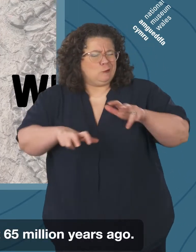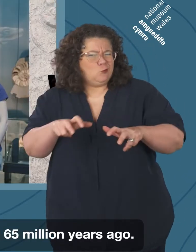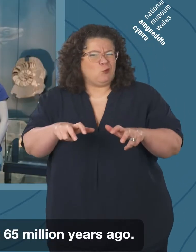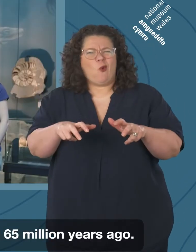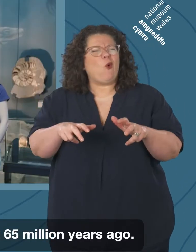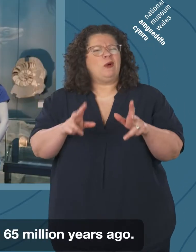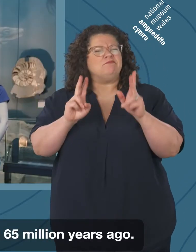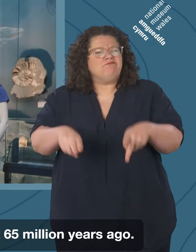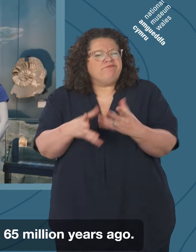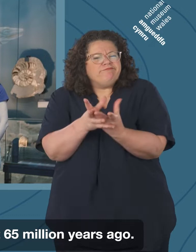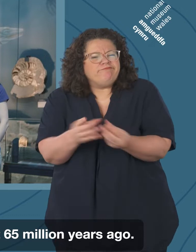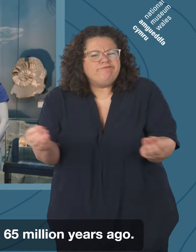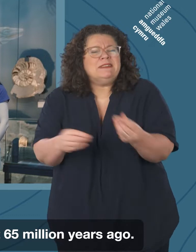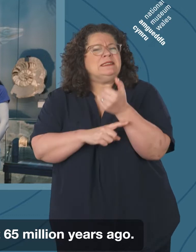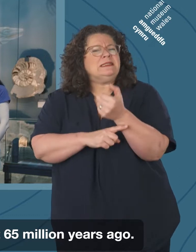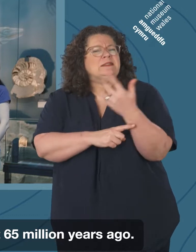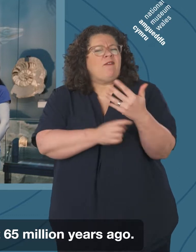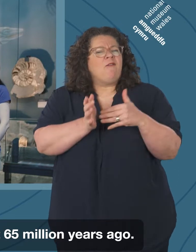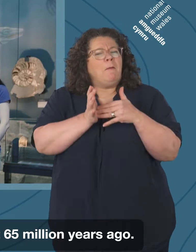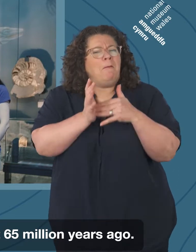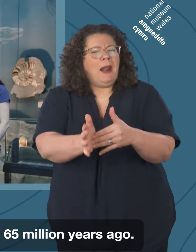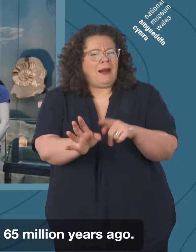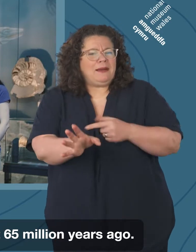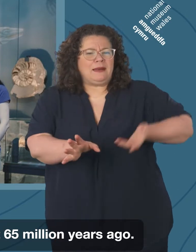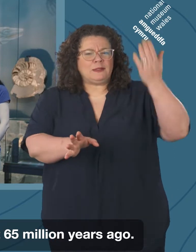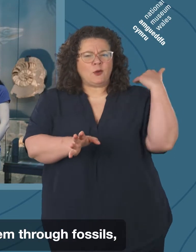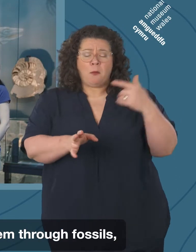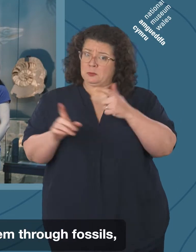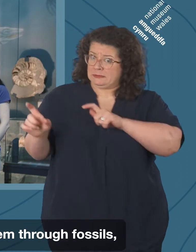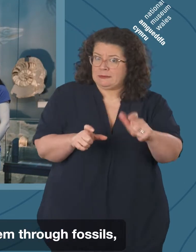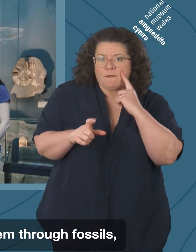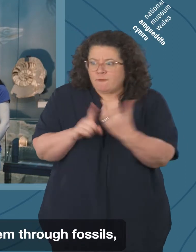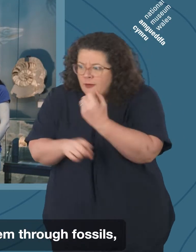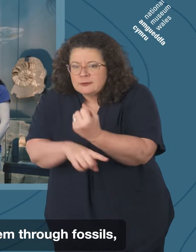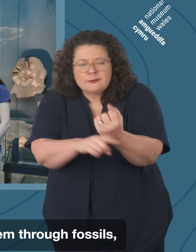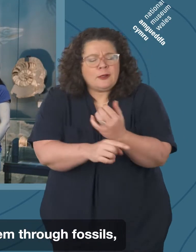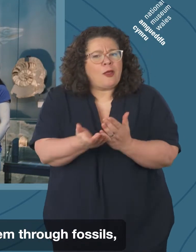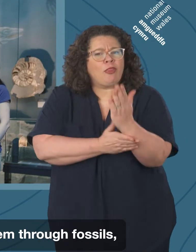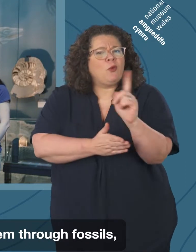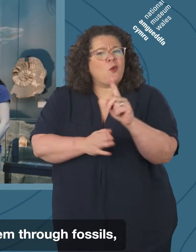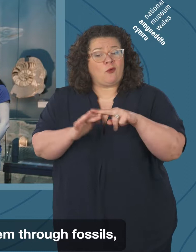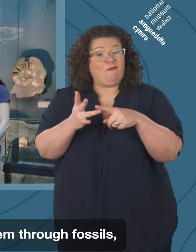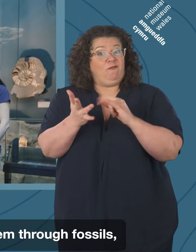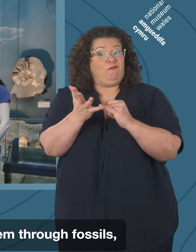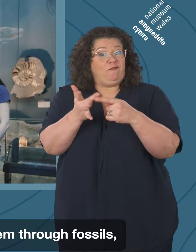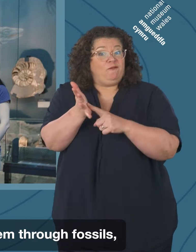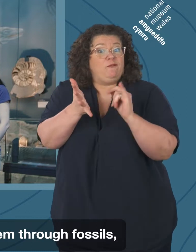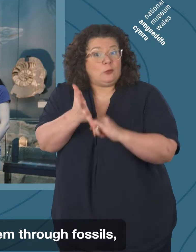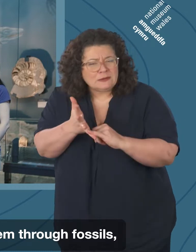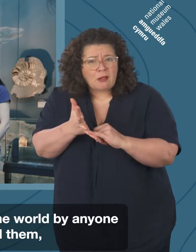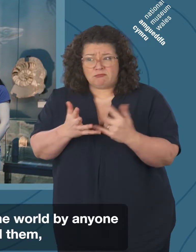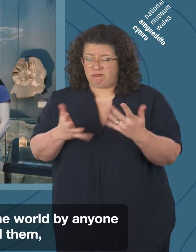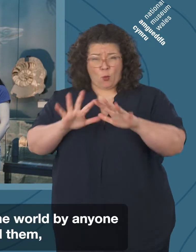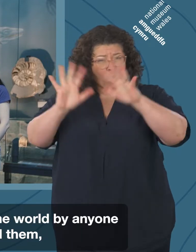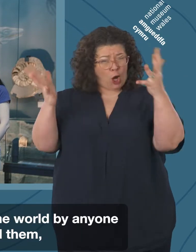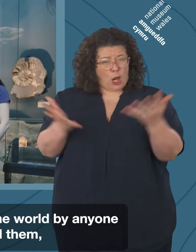Dinosaurs as we know them died out 65 million years ago, but we can still find out a lot about them through fossils.